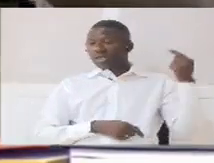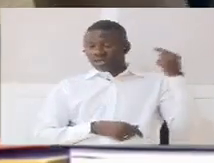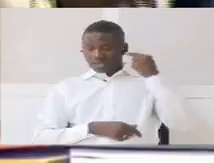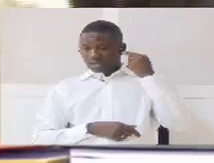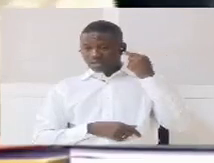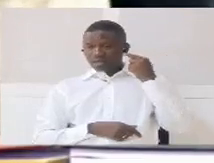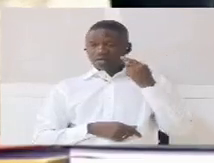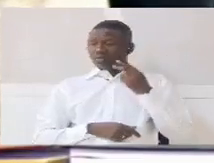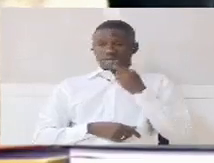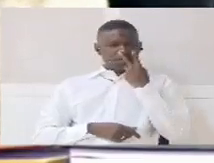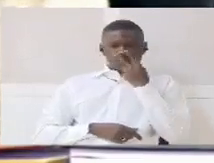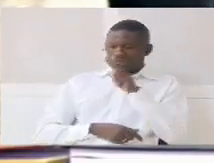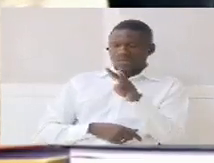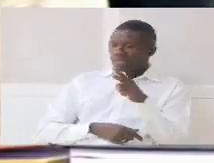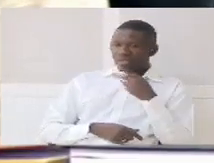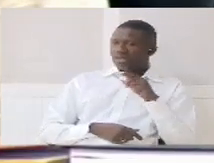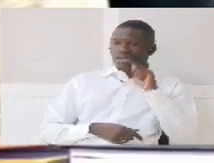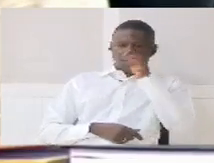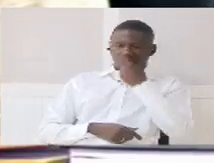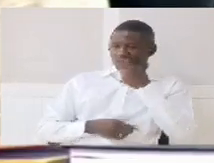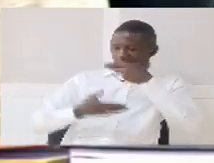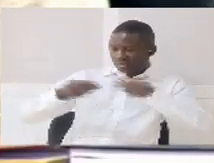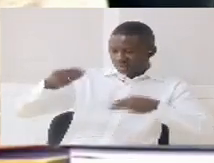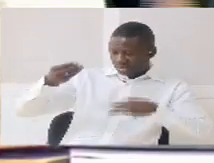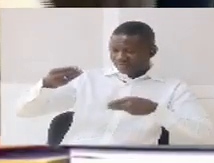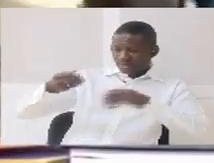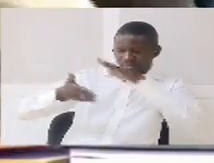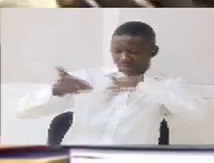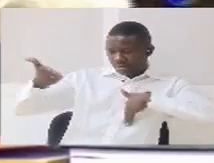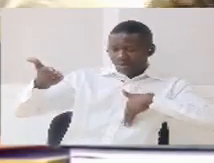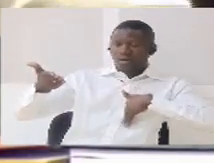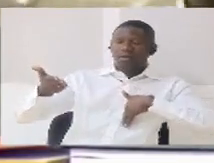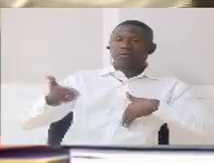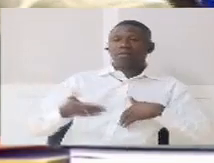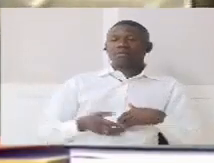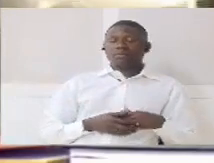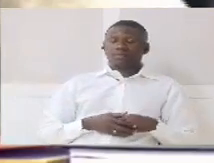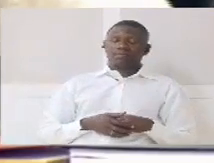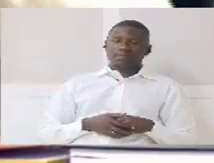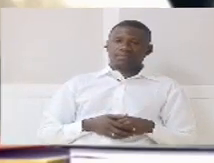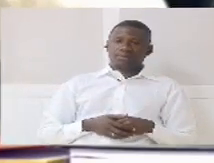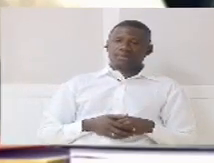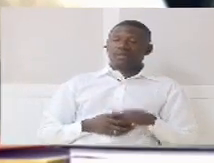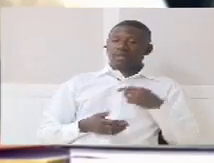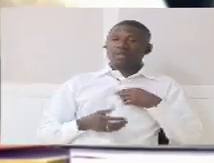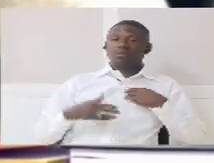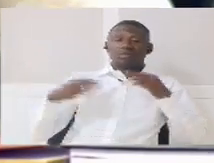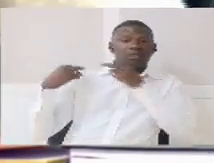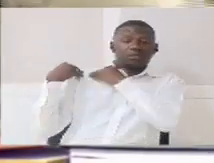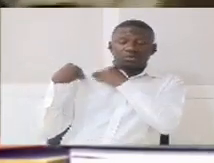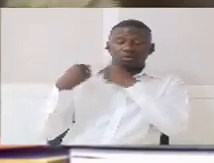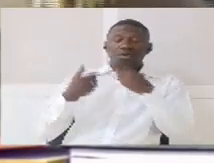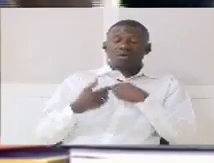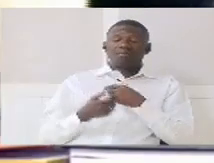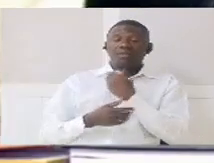death certificate you I did not look at their death certificates. Medical officers, you like a responsible death certificate. That was the responsibility